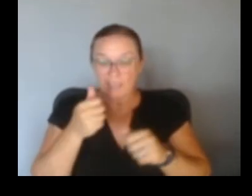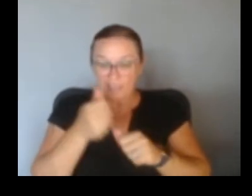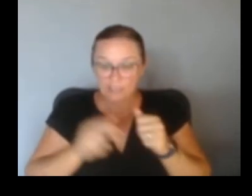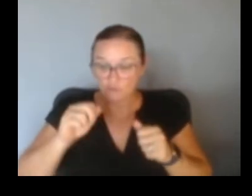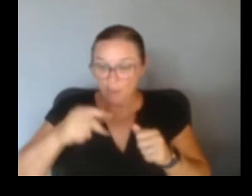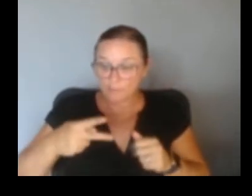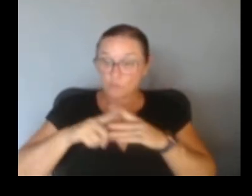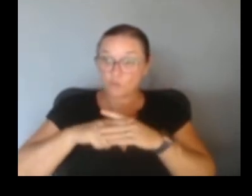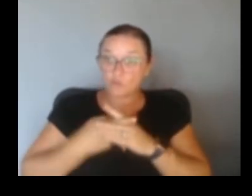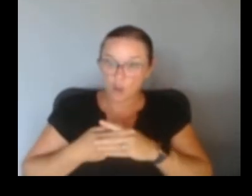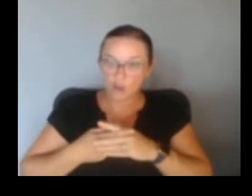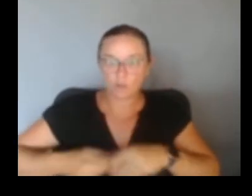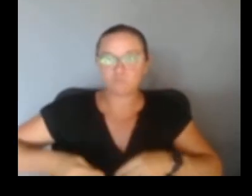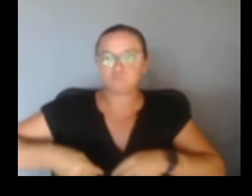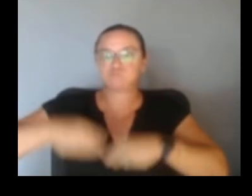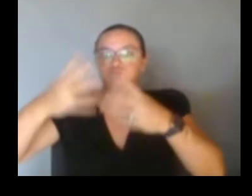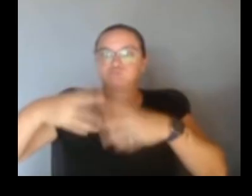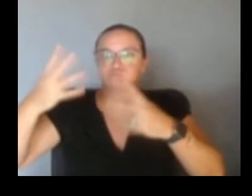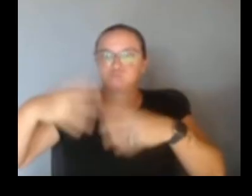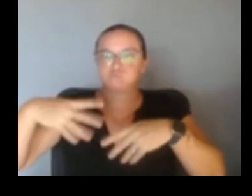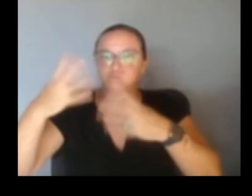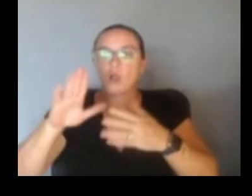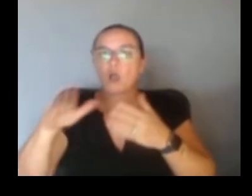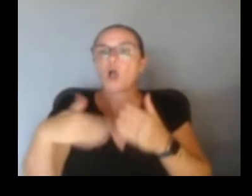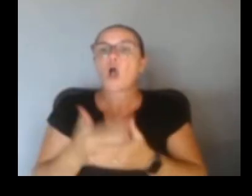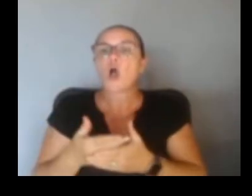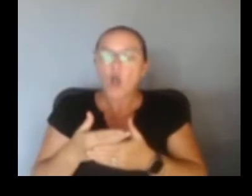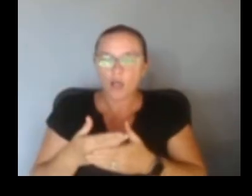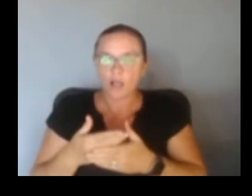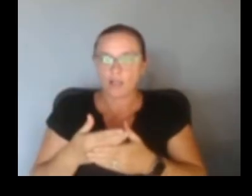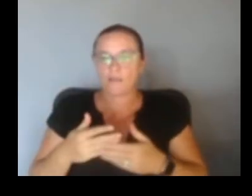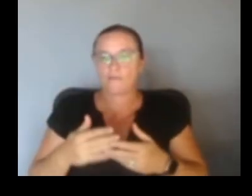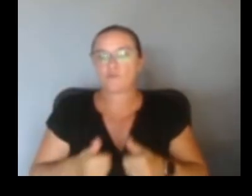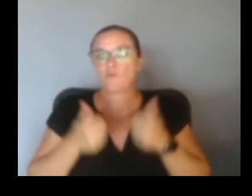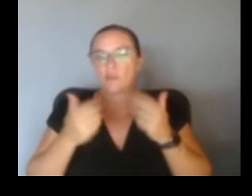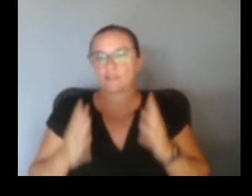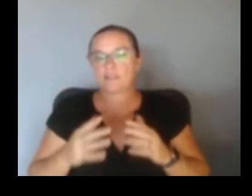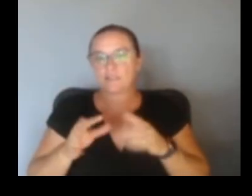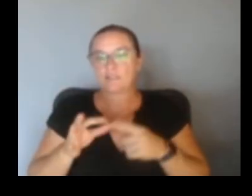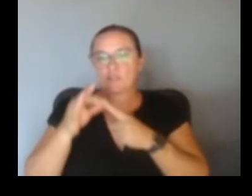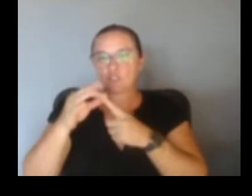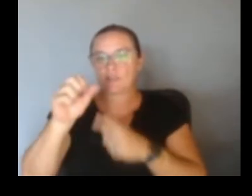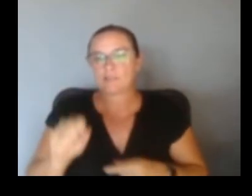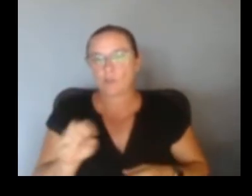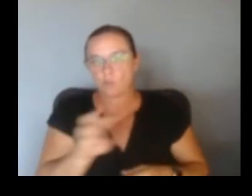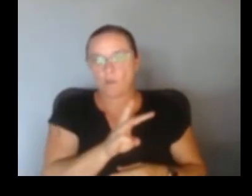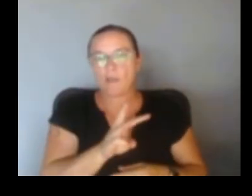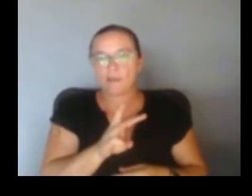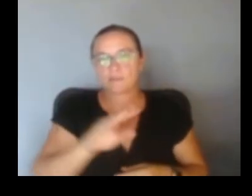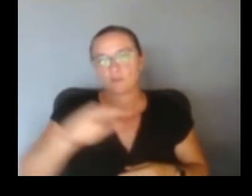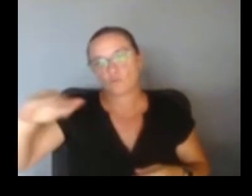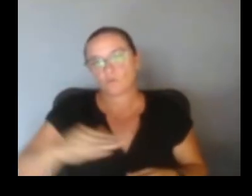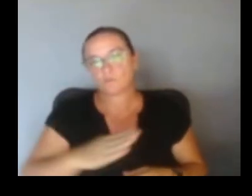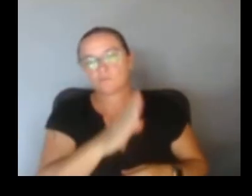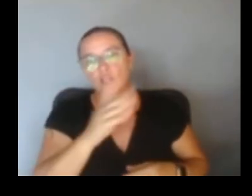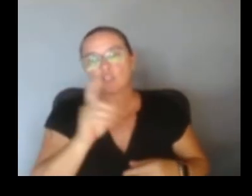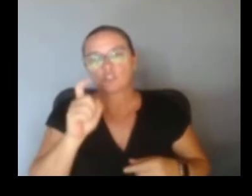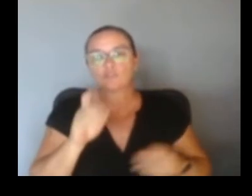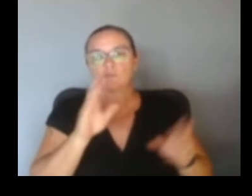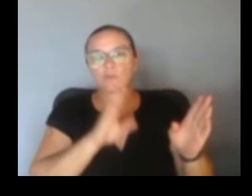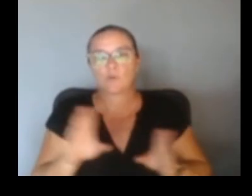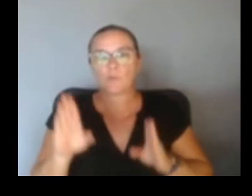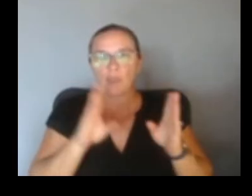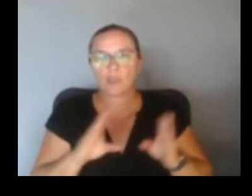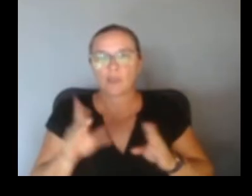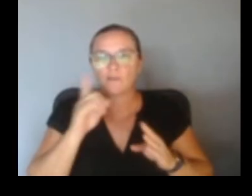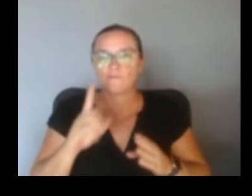episode. And when that happens, all of our island residents, especially in this southwest area and wrapping the Kona, should be prepared